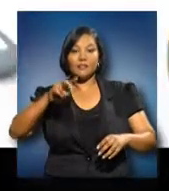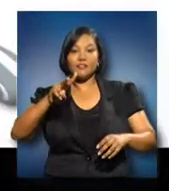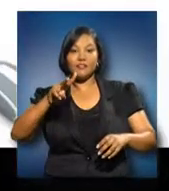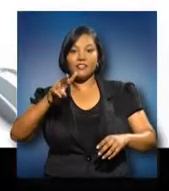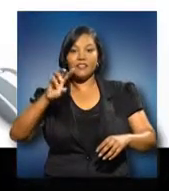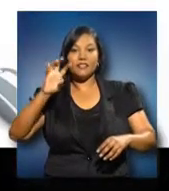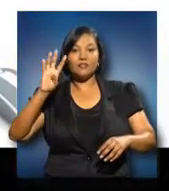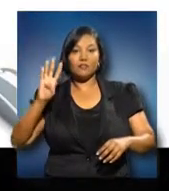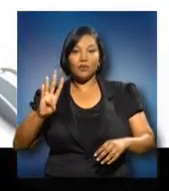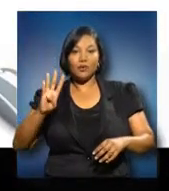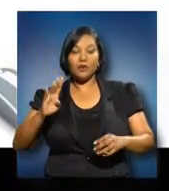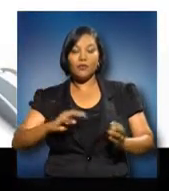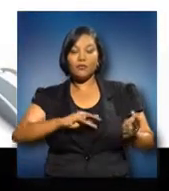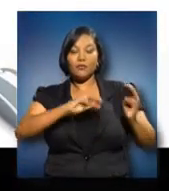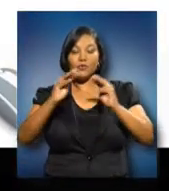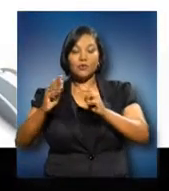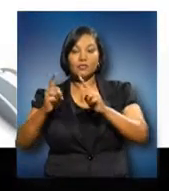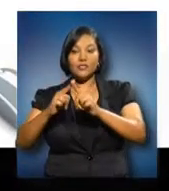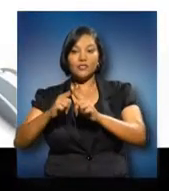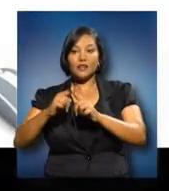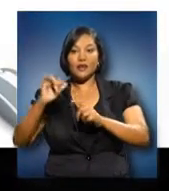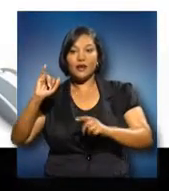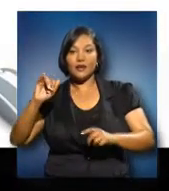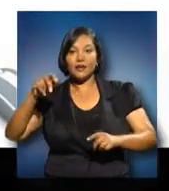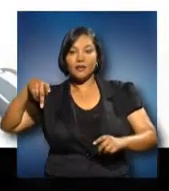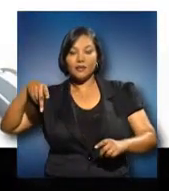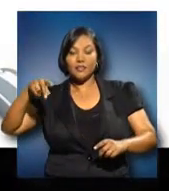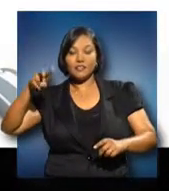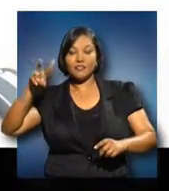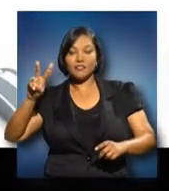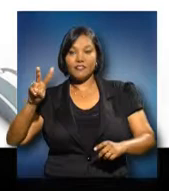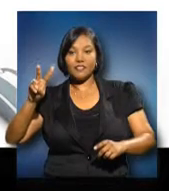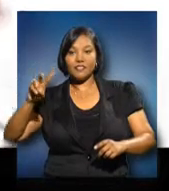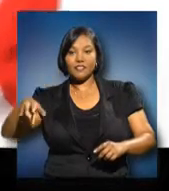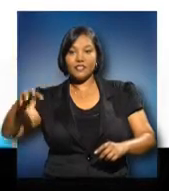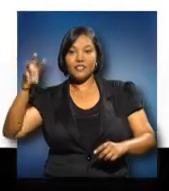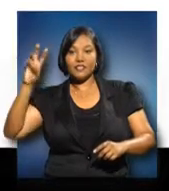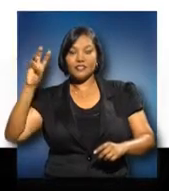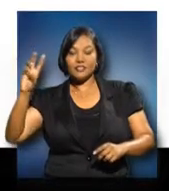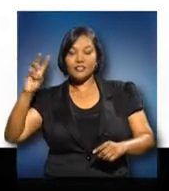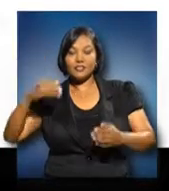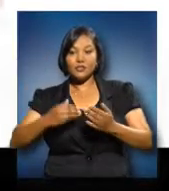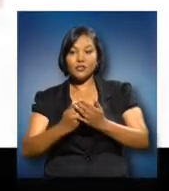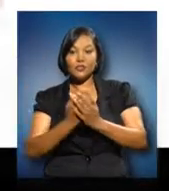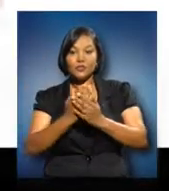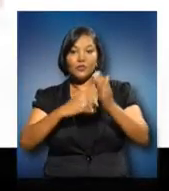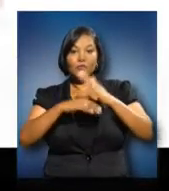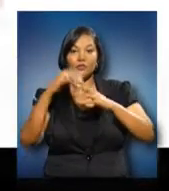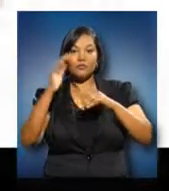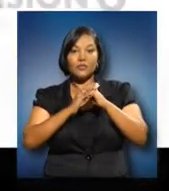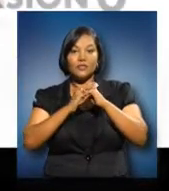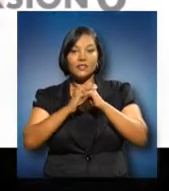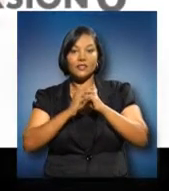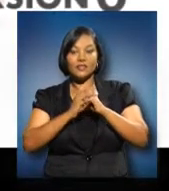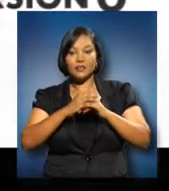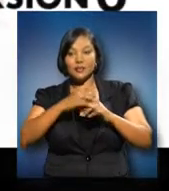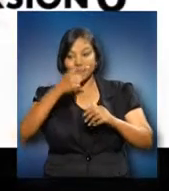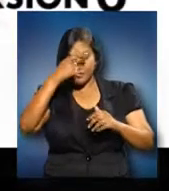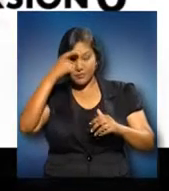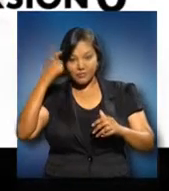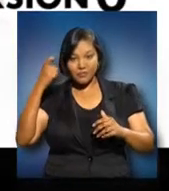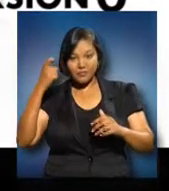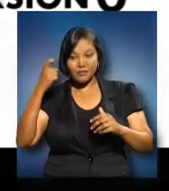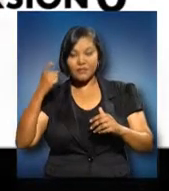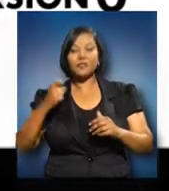called IPv4, invented in 1980, to the new architectural development called Internet Protocol